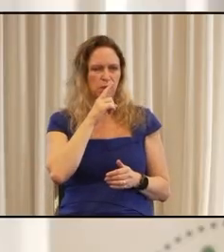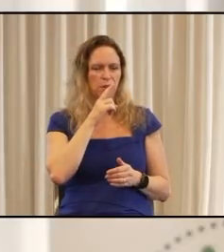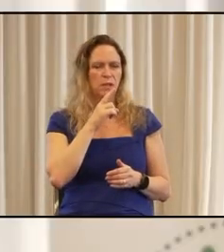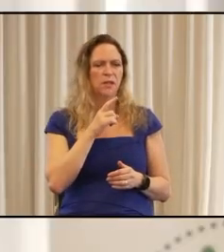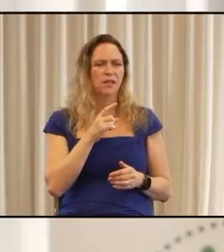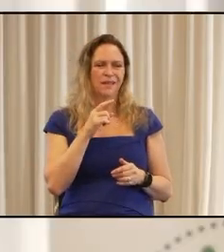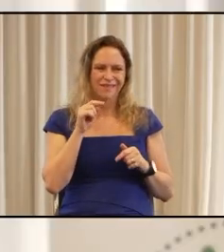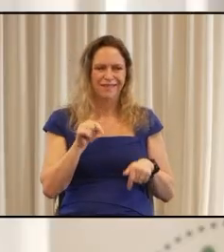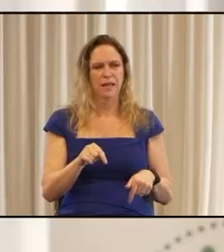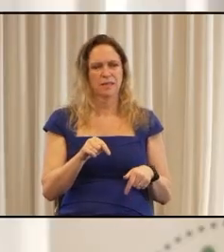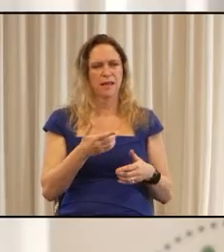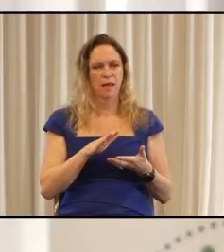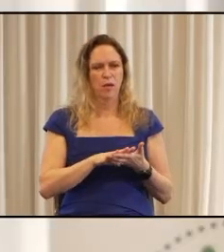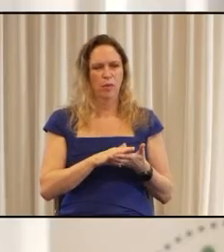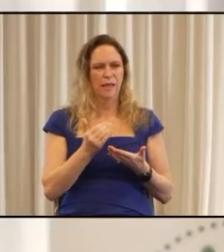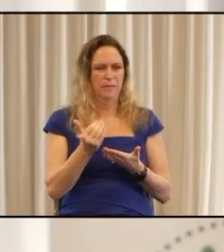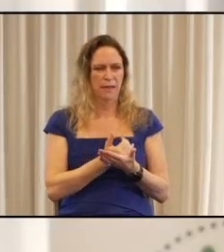safe.